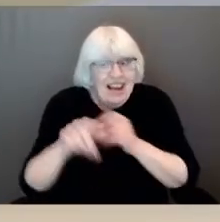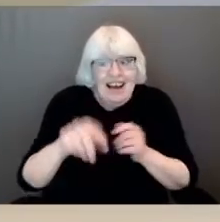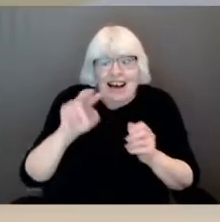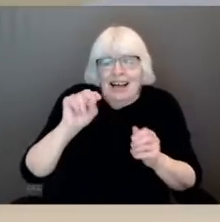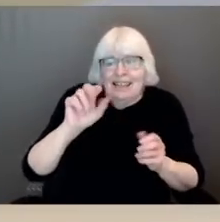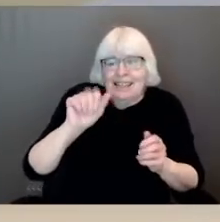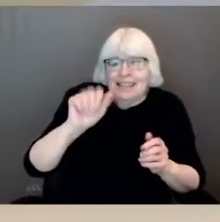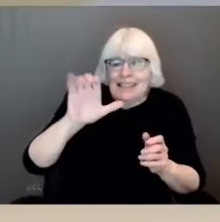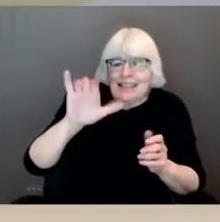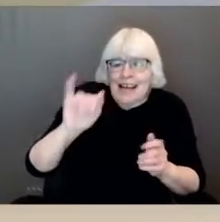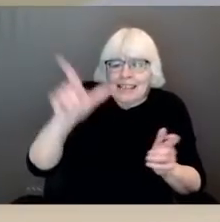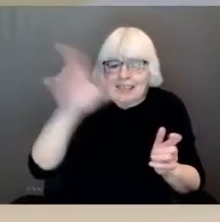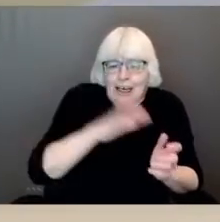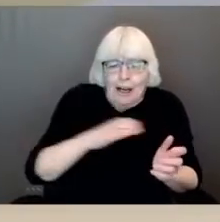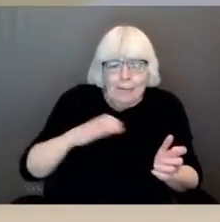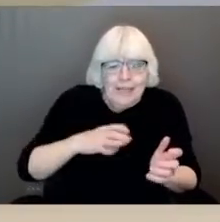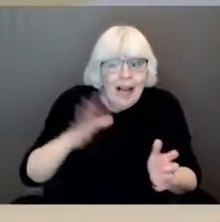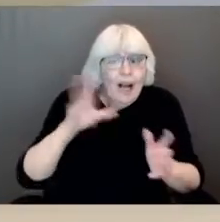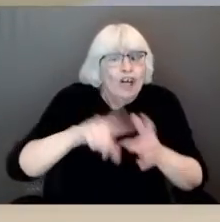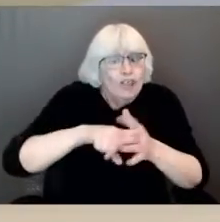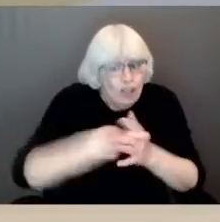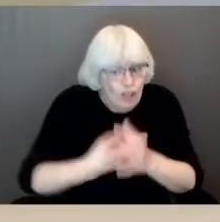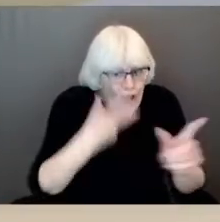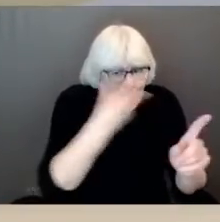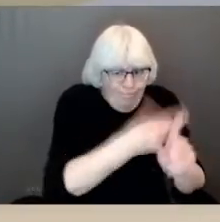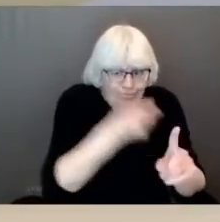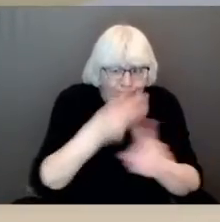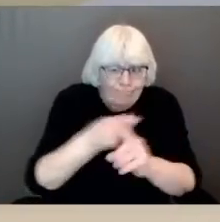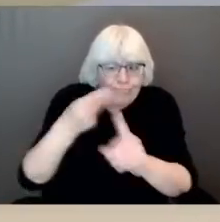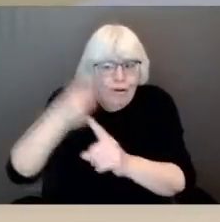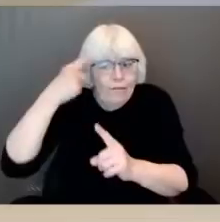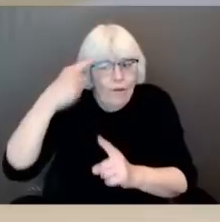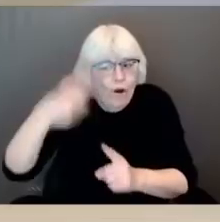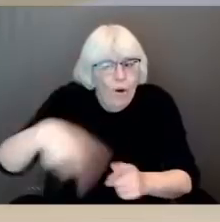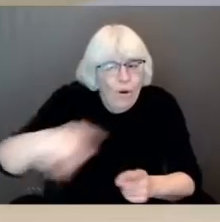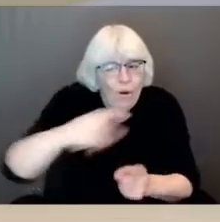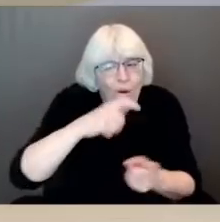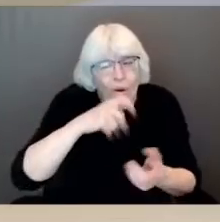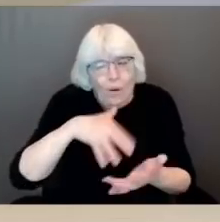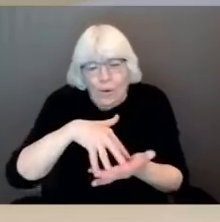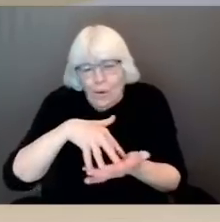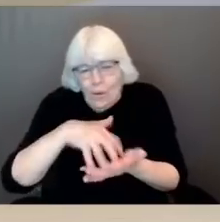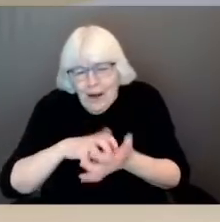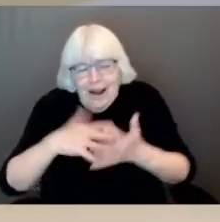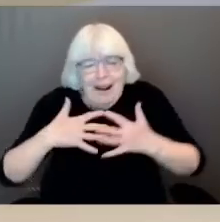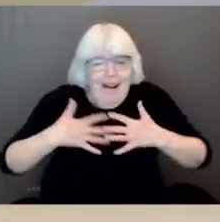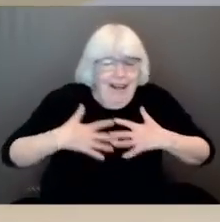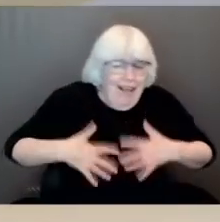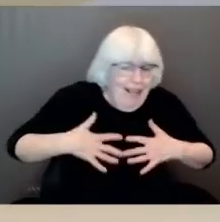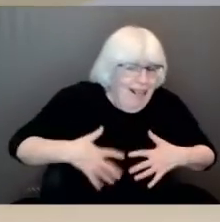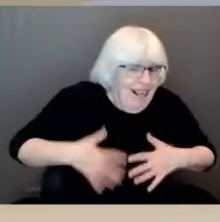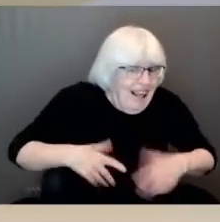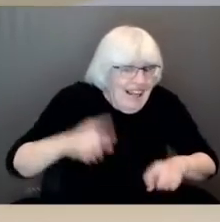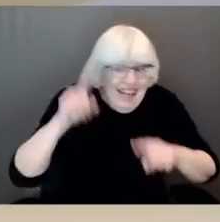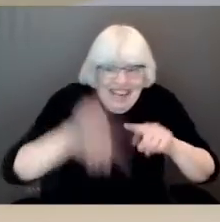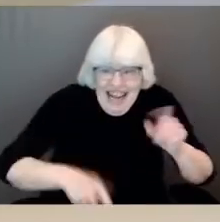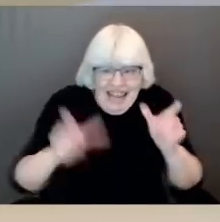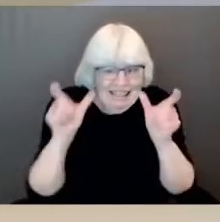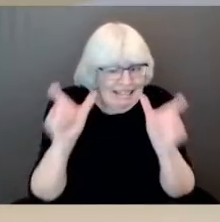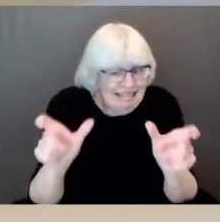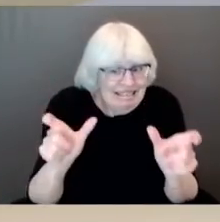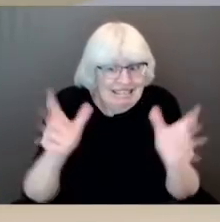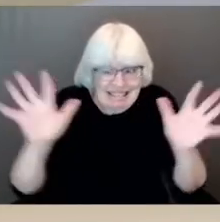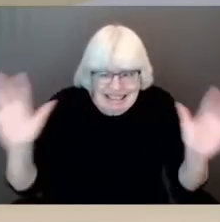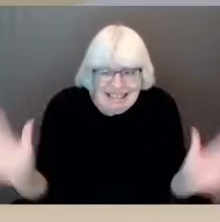doses for individuals who are immune compromised. We encourage individuals who are immune compromised and require this third dose to visit a